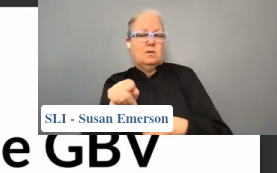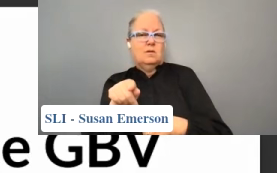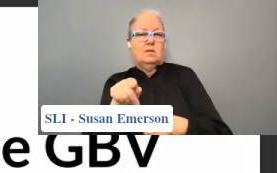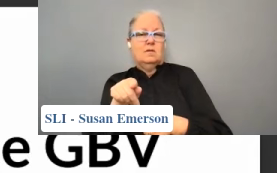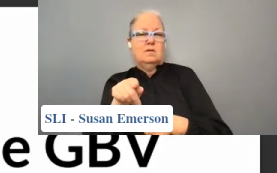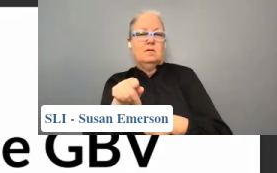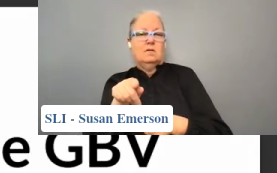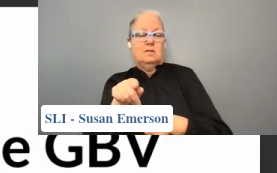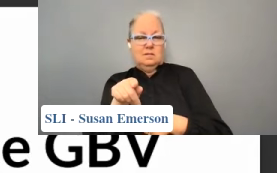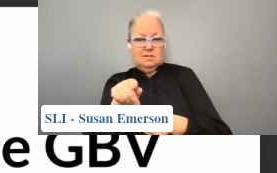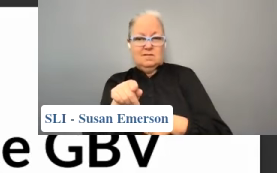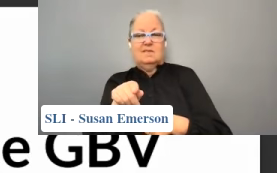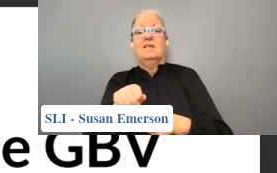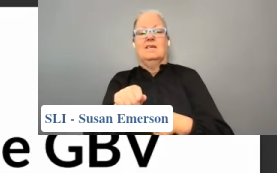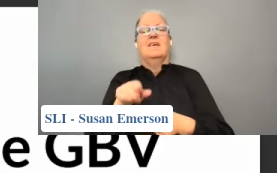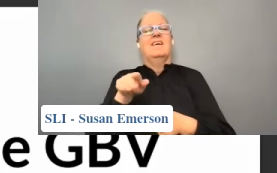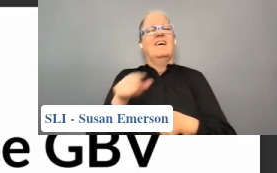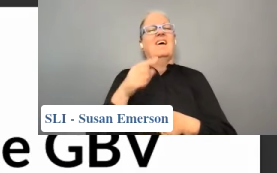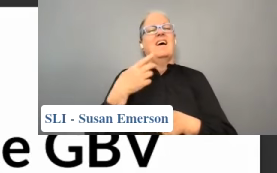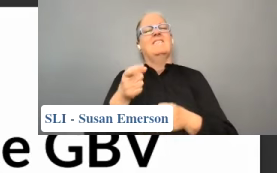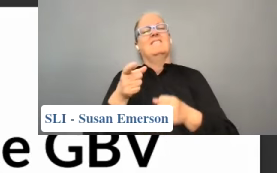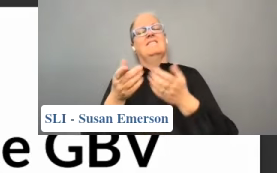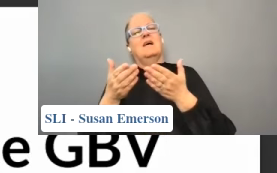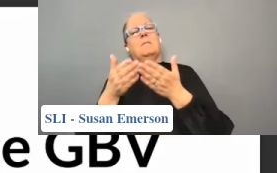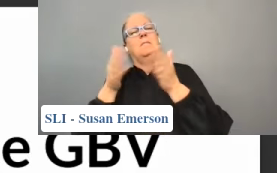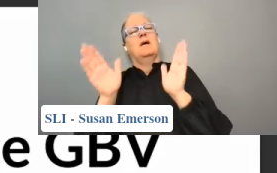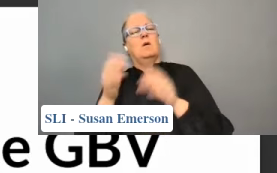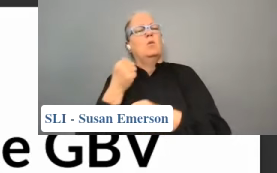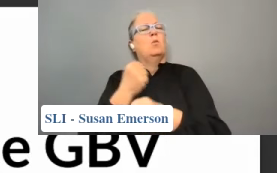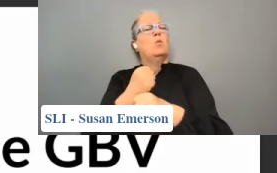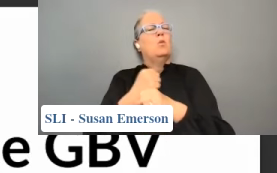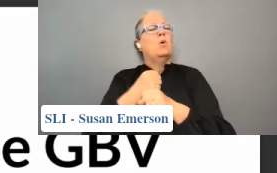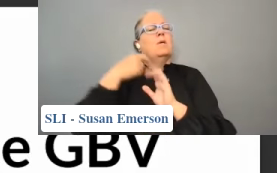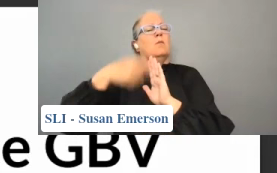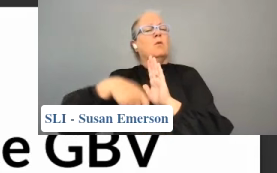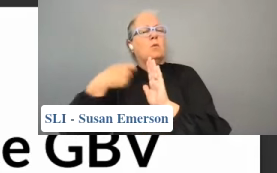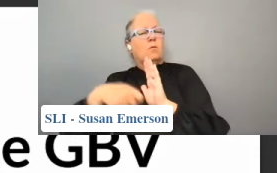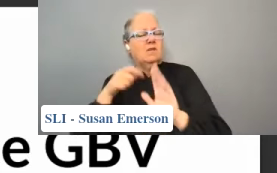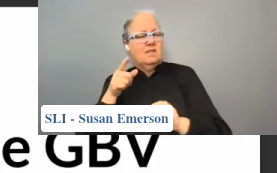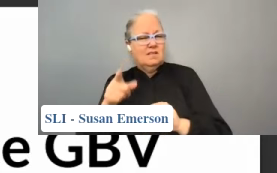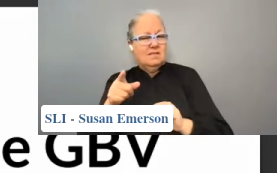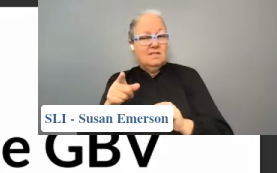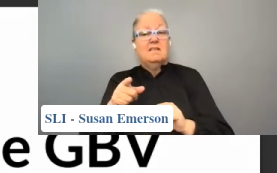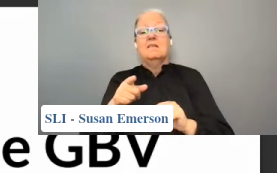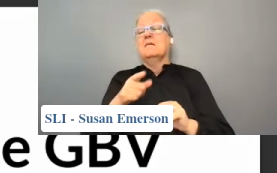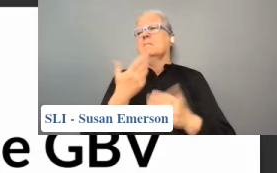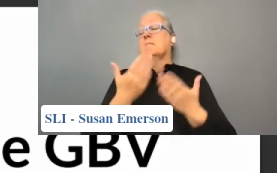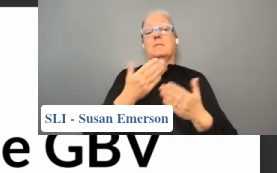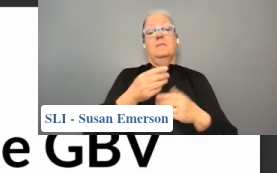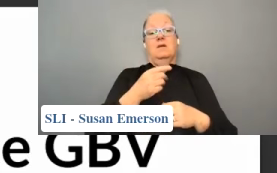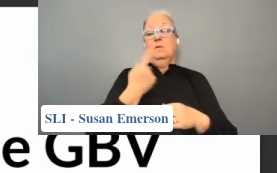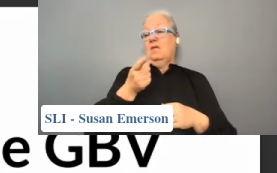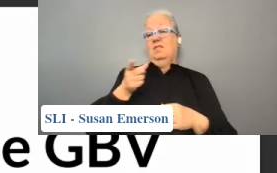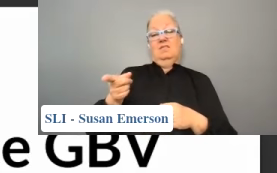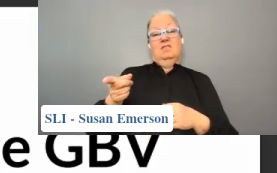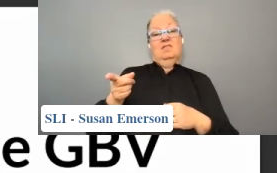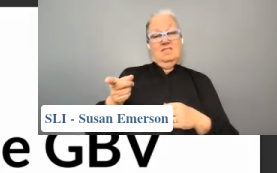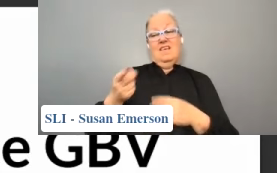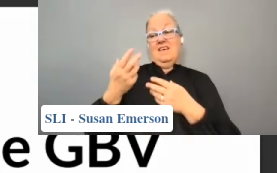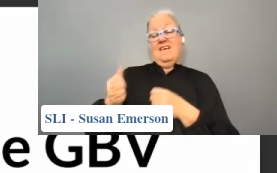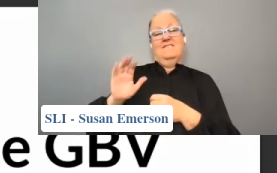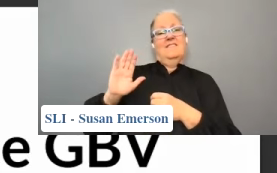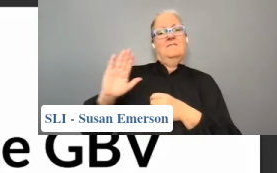out of public works programs, where actually what's happening is in one case, you might find a public works